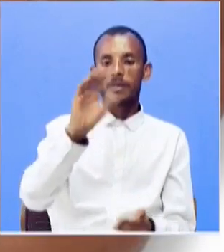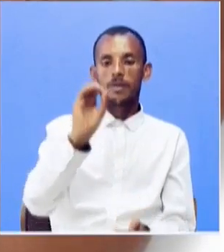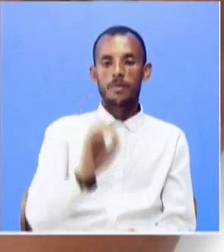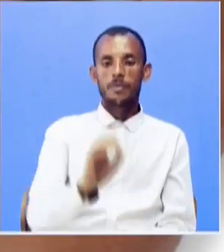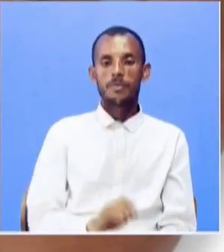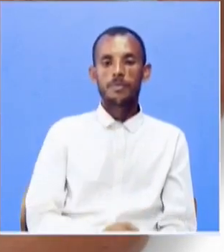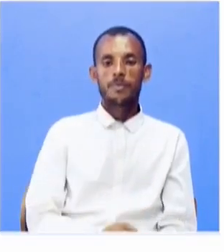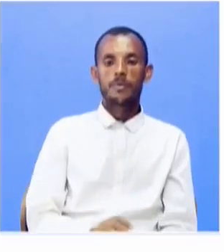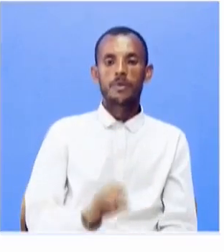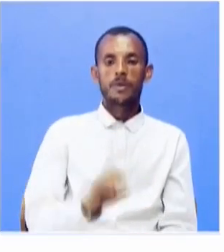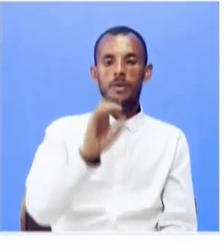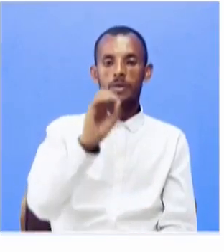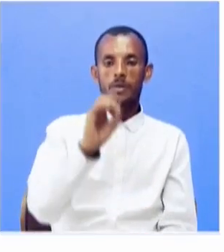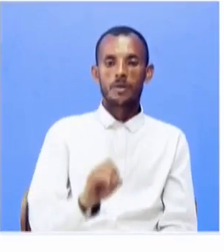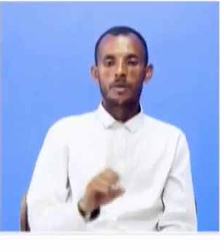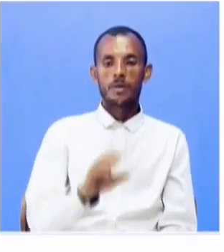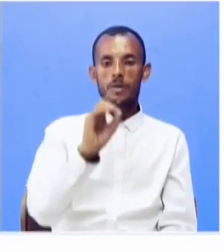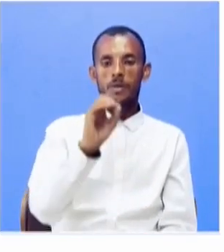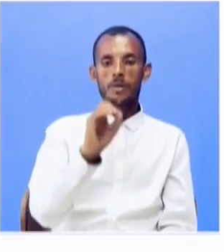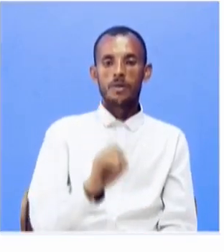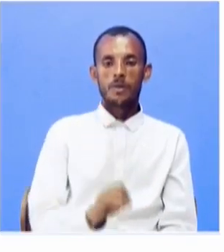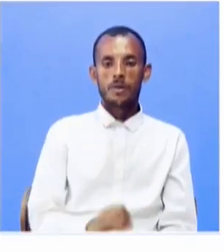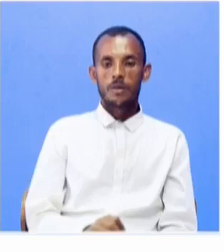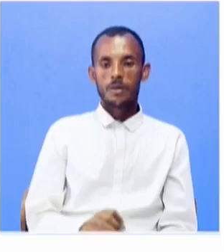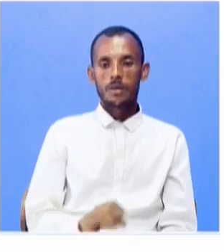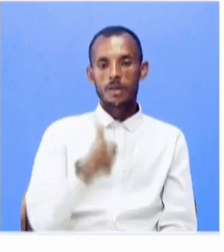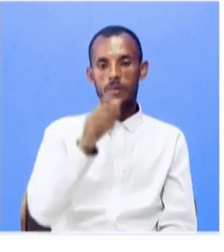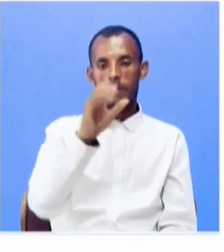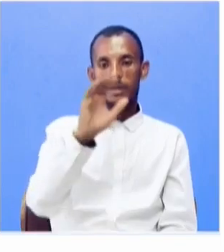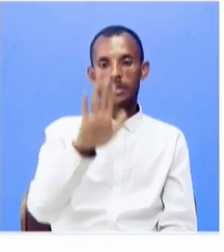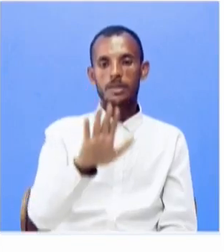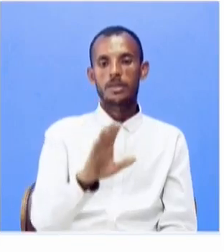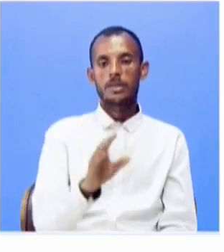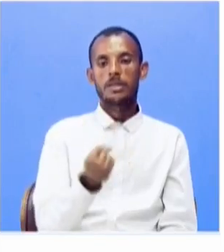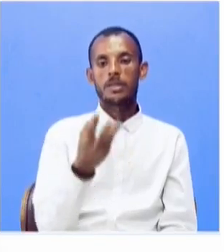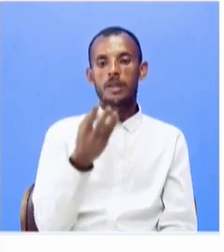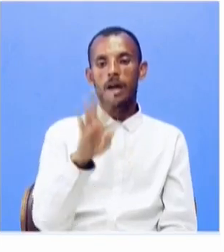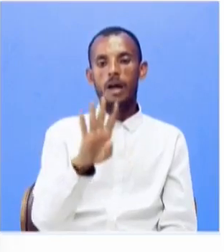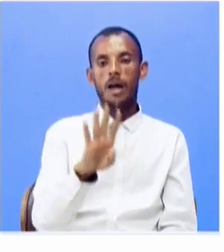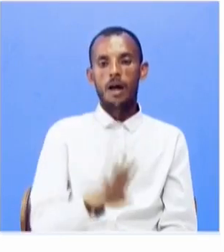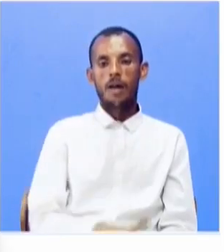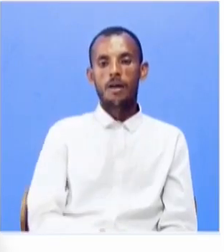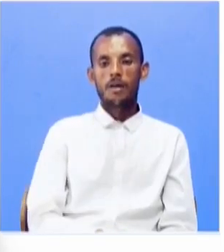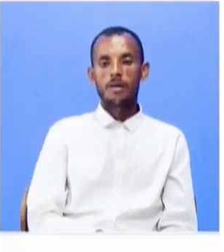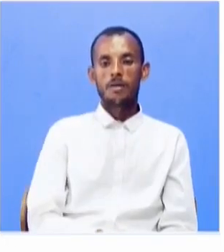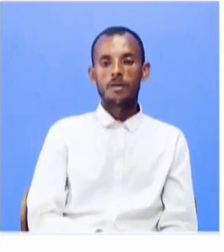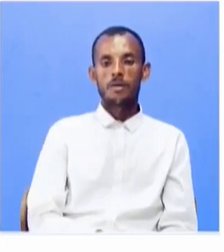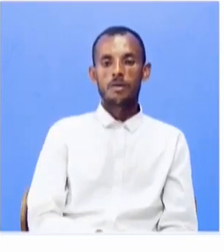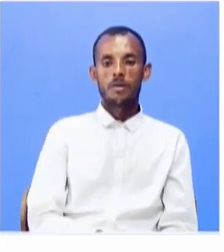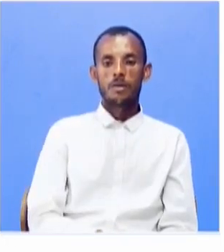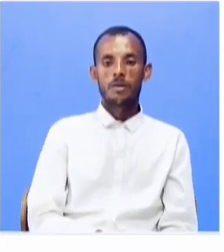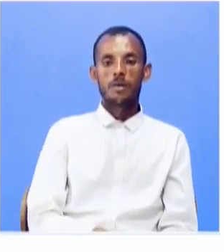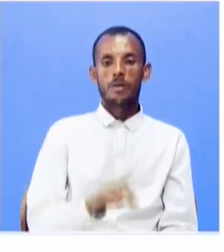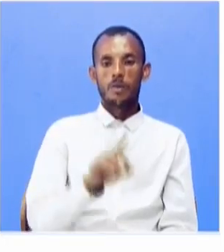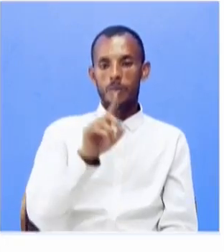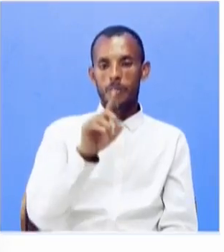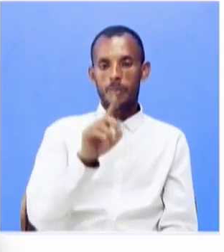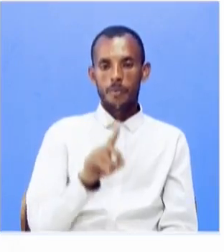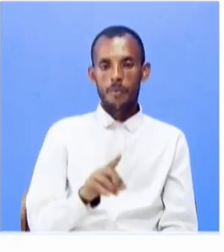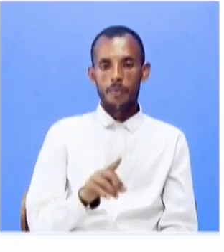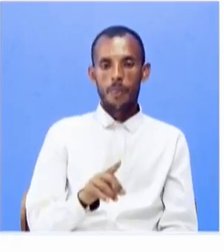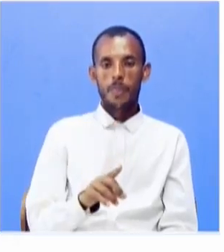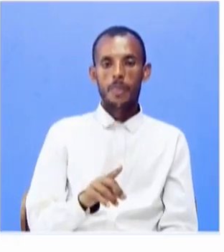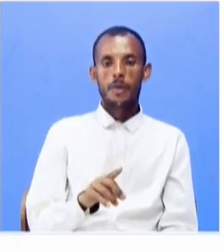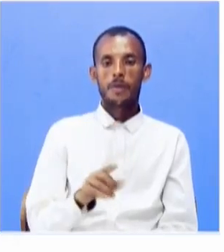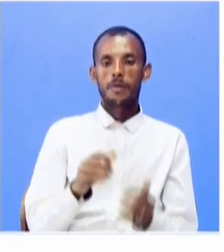1650, 0, 0, 10 minus 6 it is 4, and 2